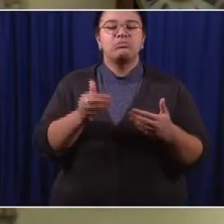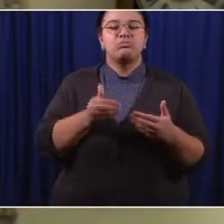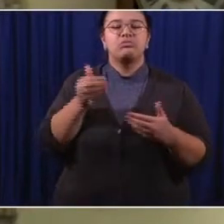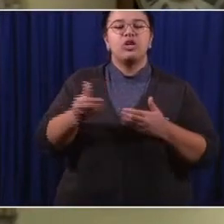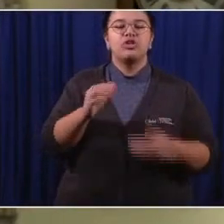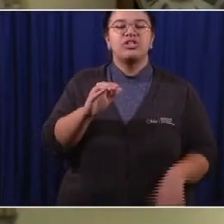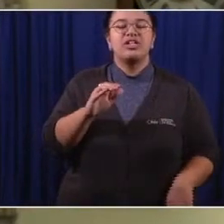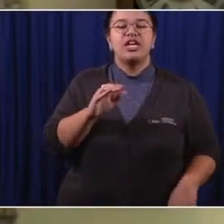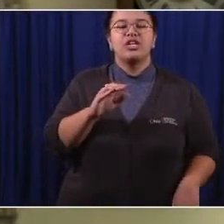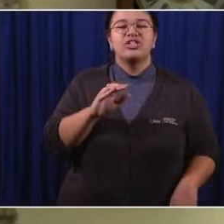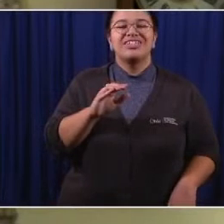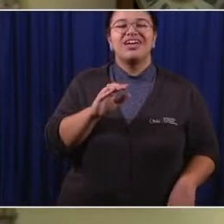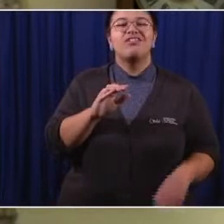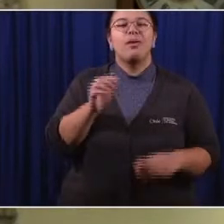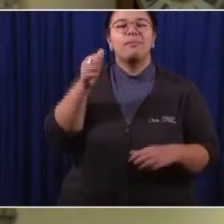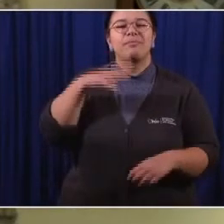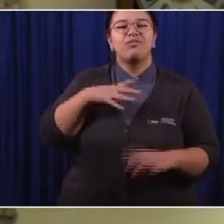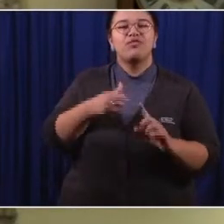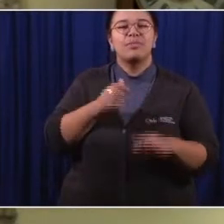Enquirer.